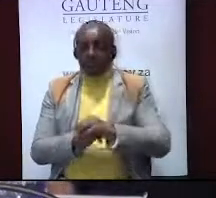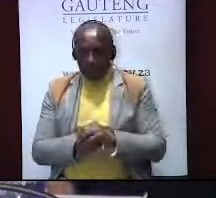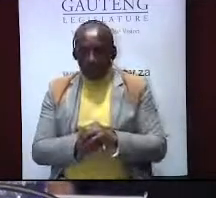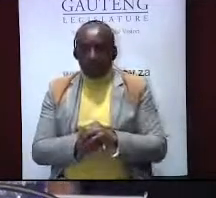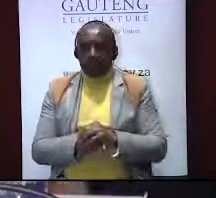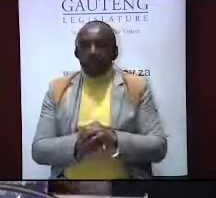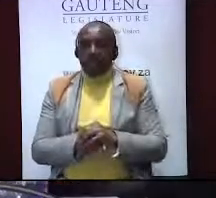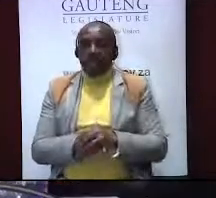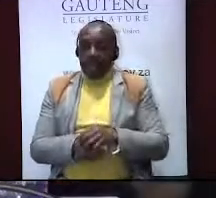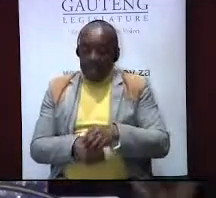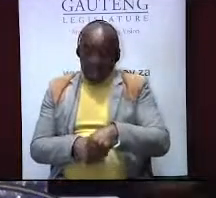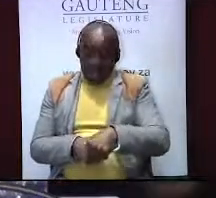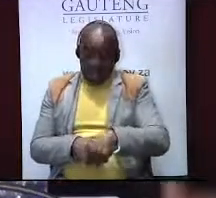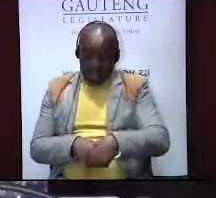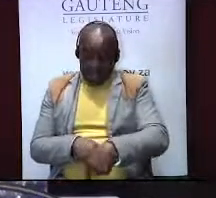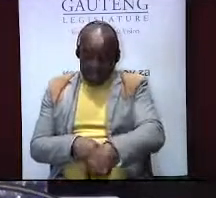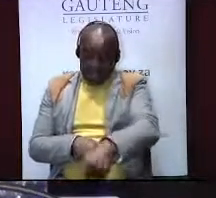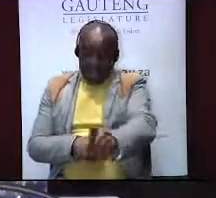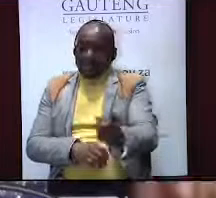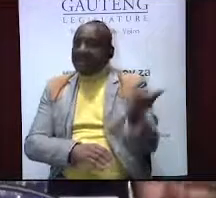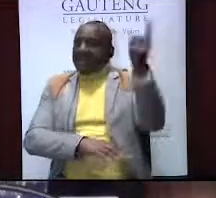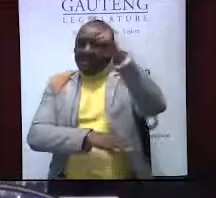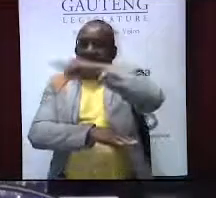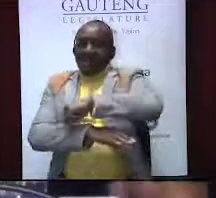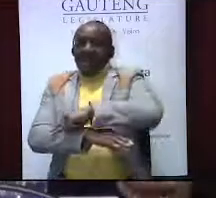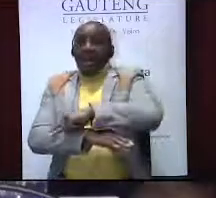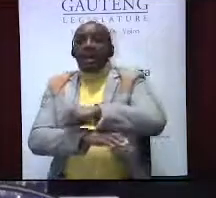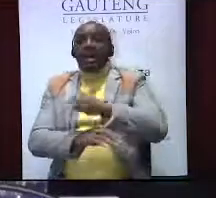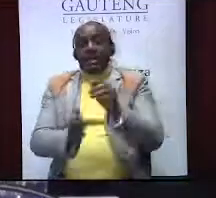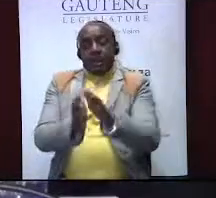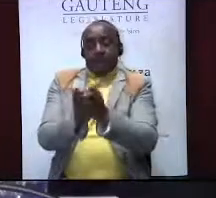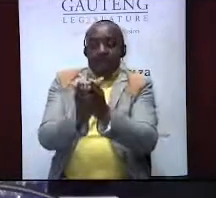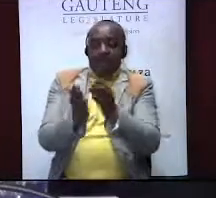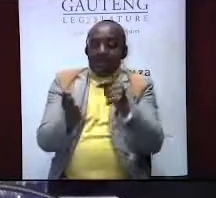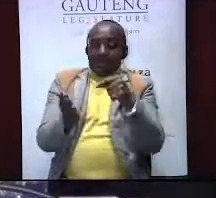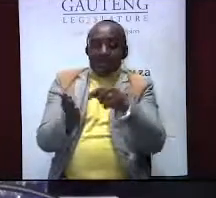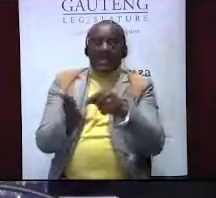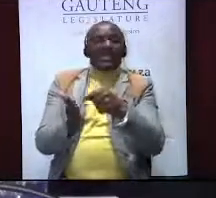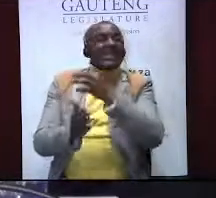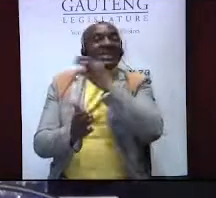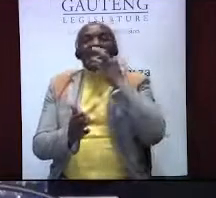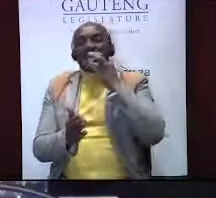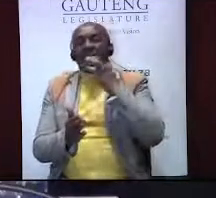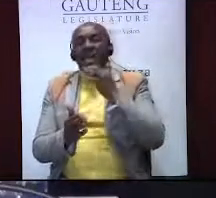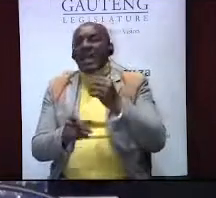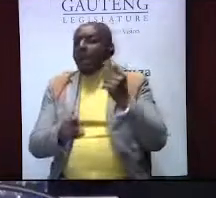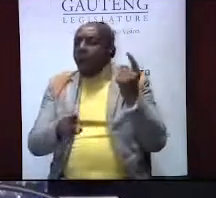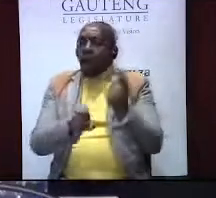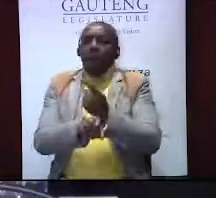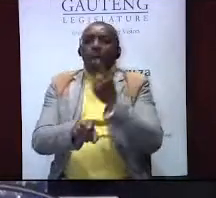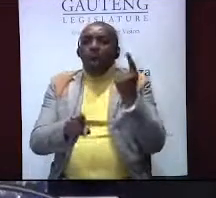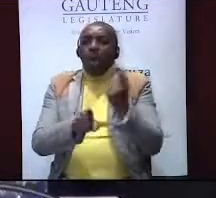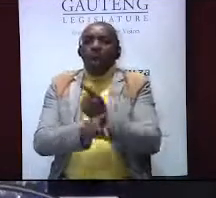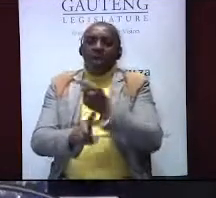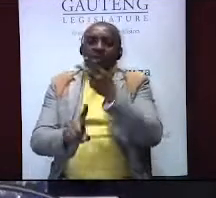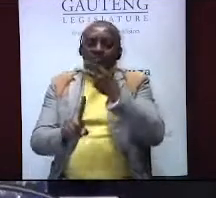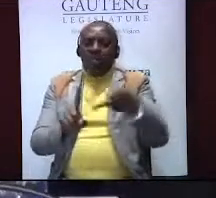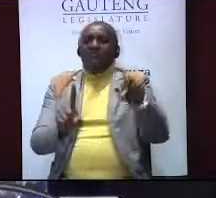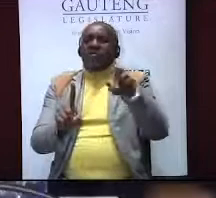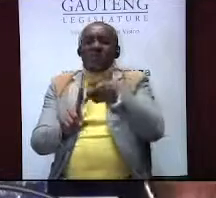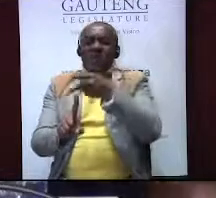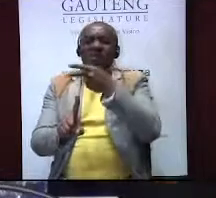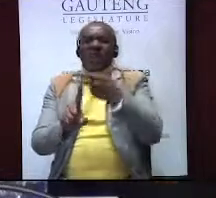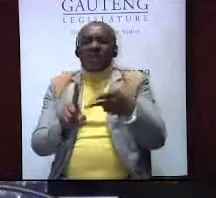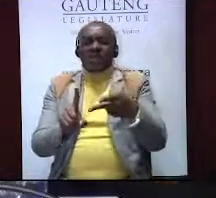By the scripture is full of condemnation of violence. Time and again, violence